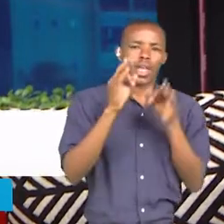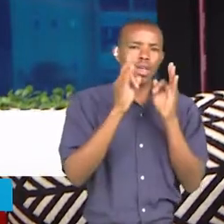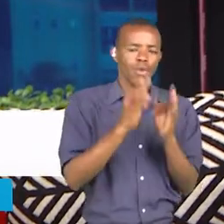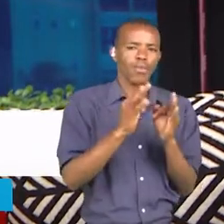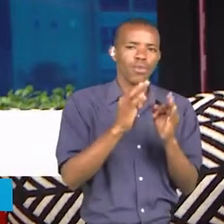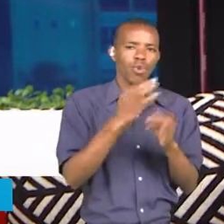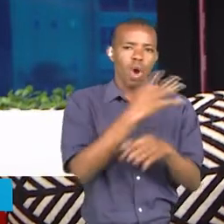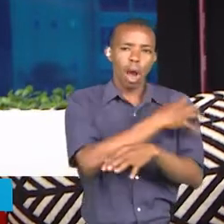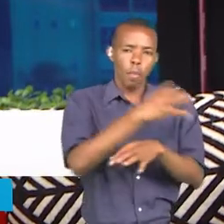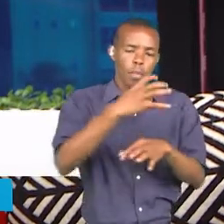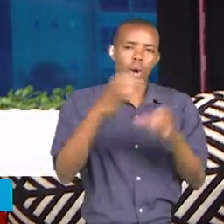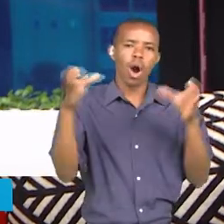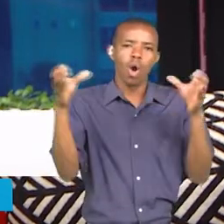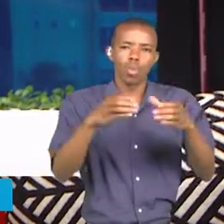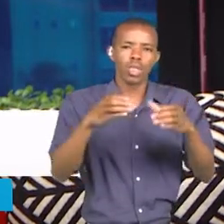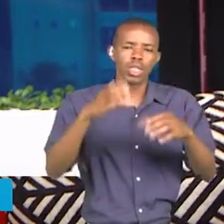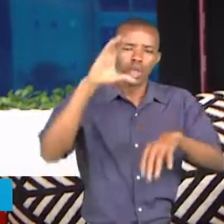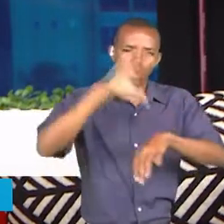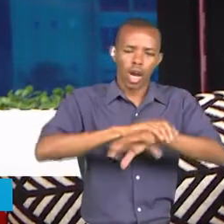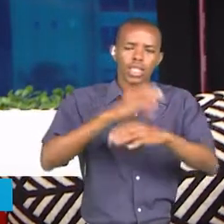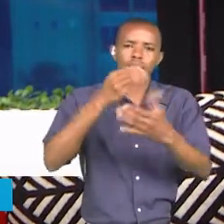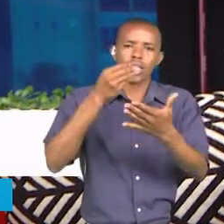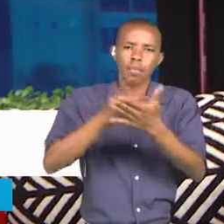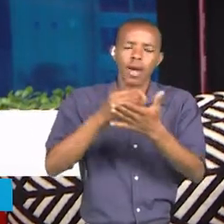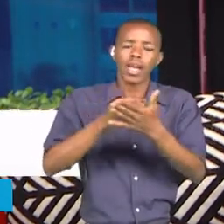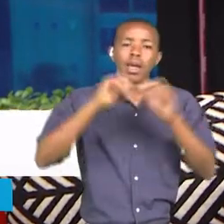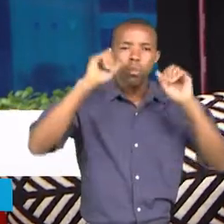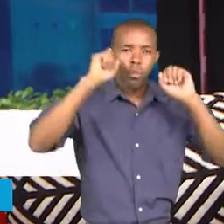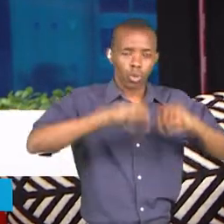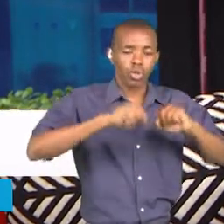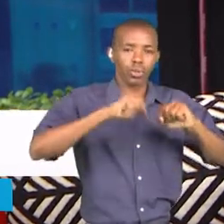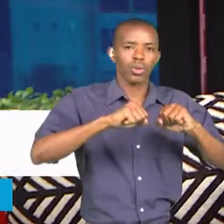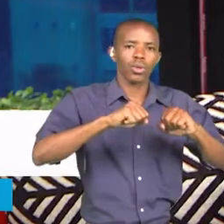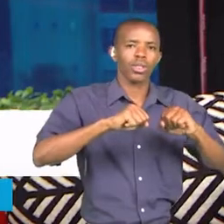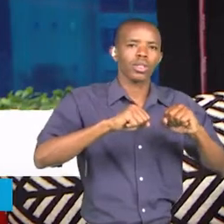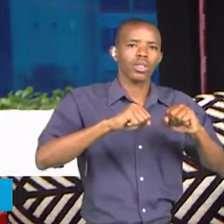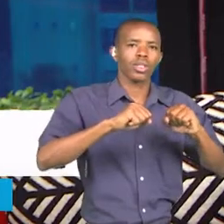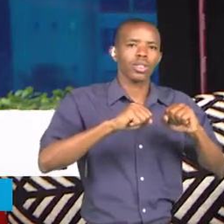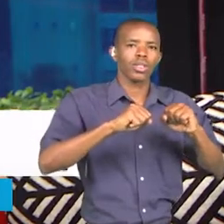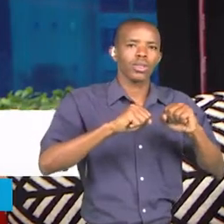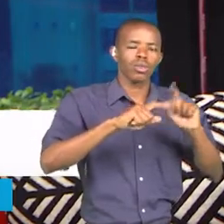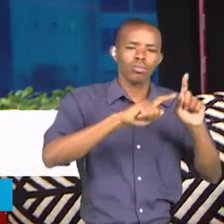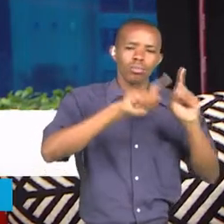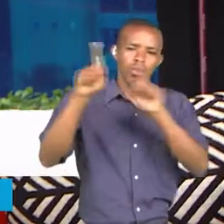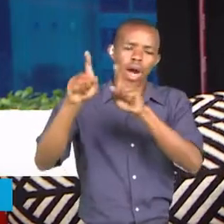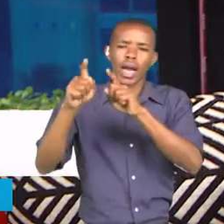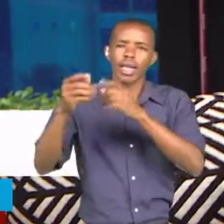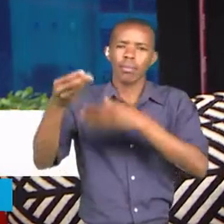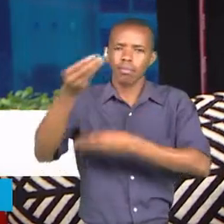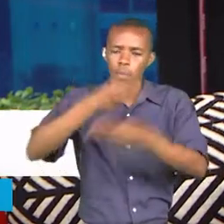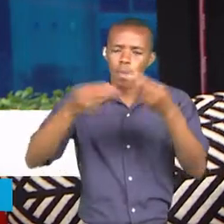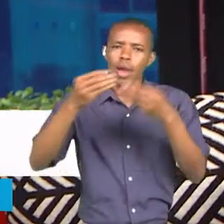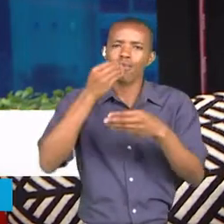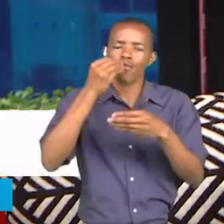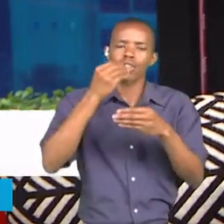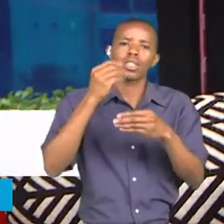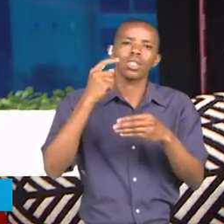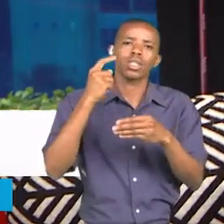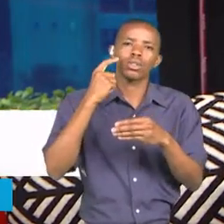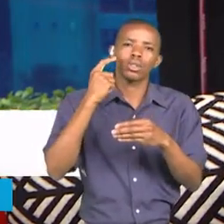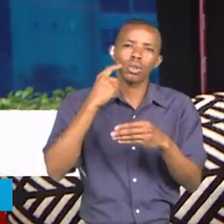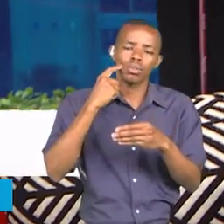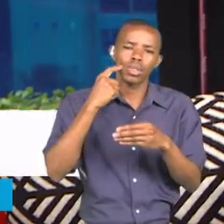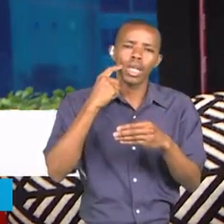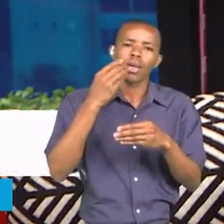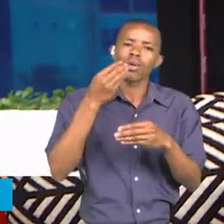if you empower these communities to get the cash, they can be able to you know, to go and buy food in the shops, because you'll find food there. But the